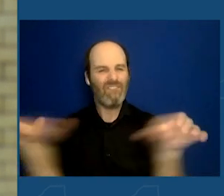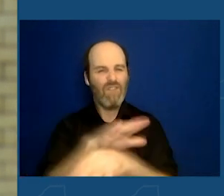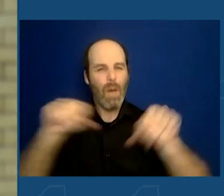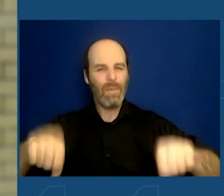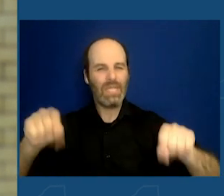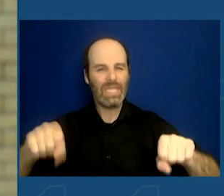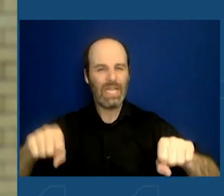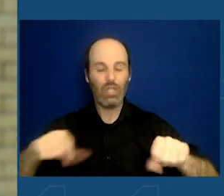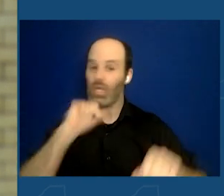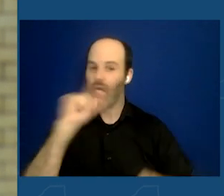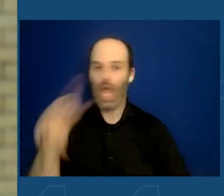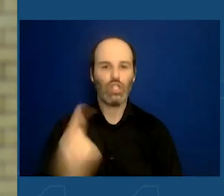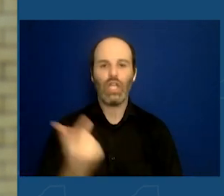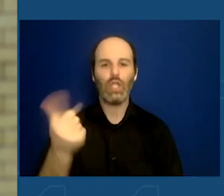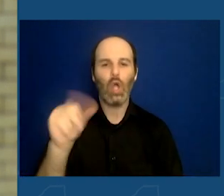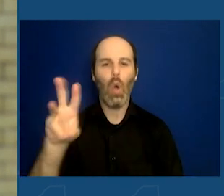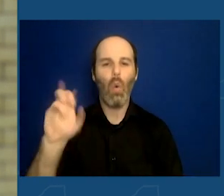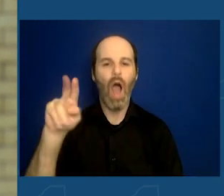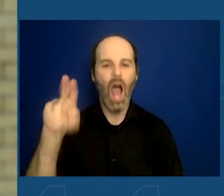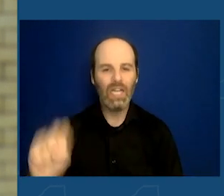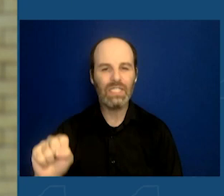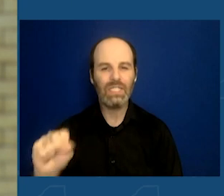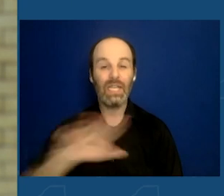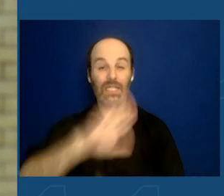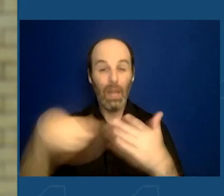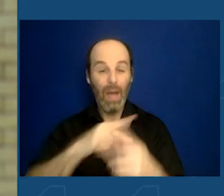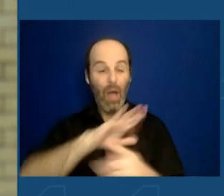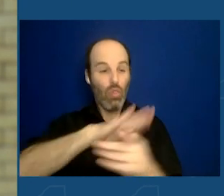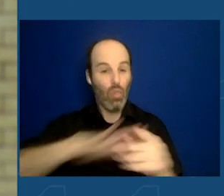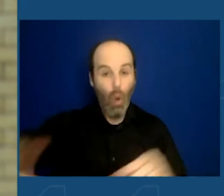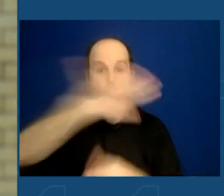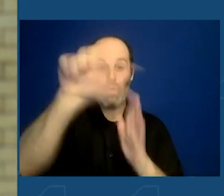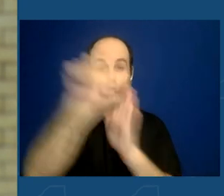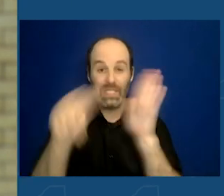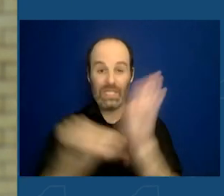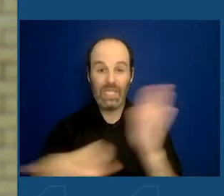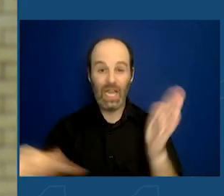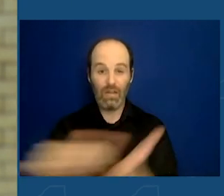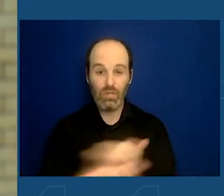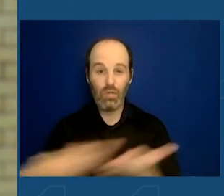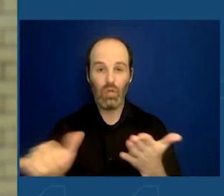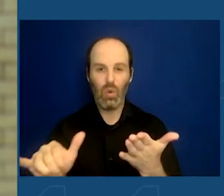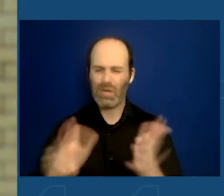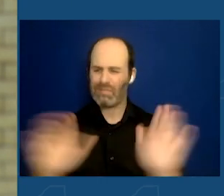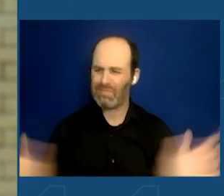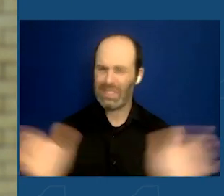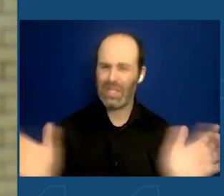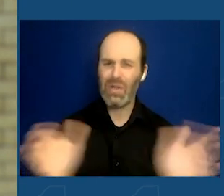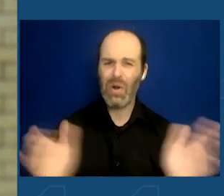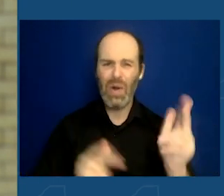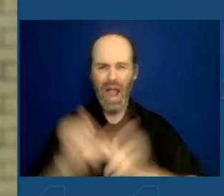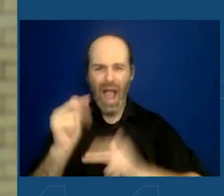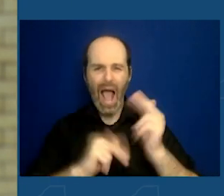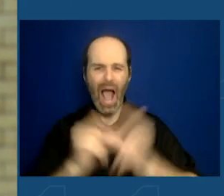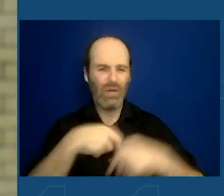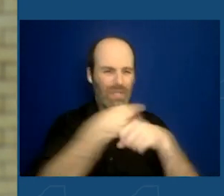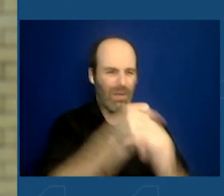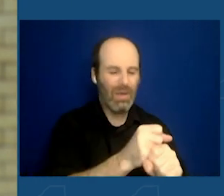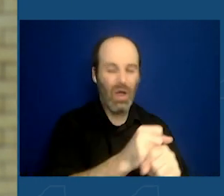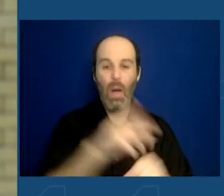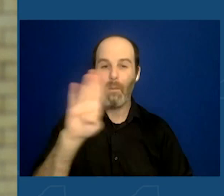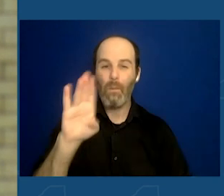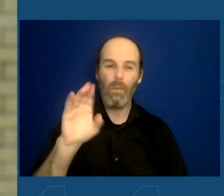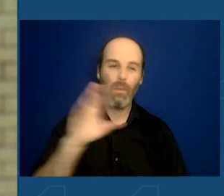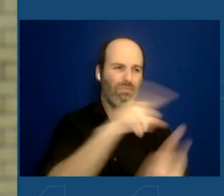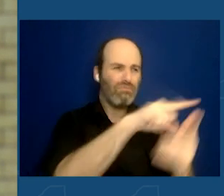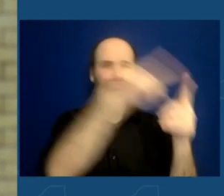Gowanus underway. It's all about the entire state of New York. It's about encouraging housing production from Brookhaven to Brooklyn to